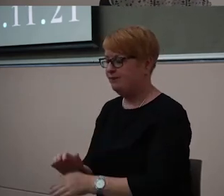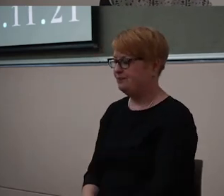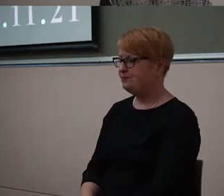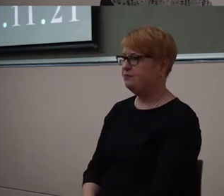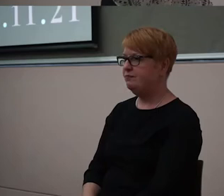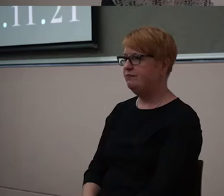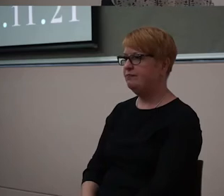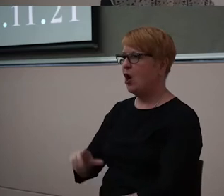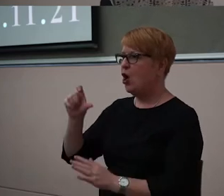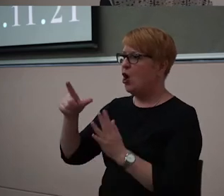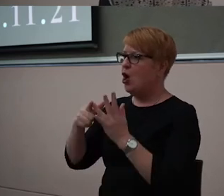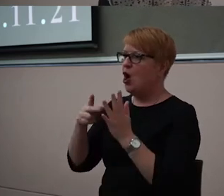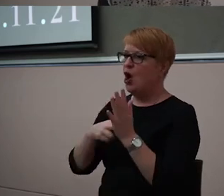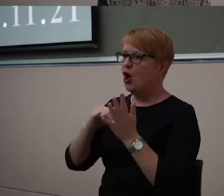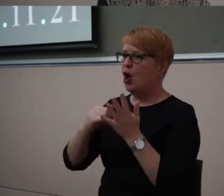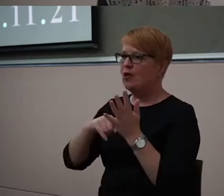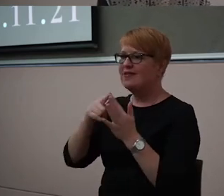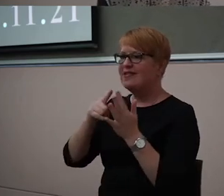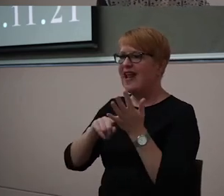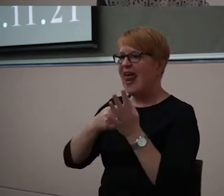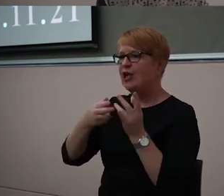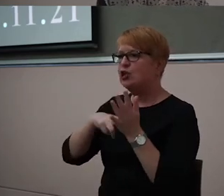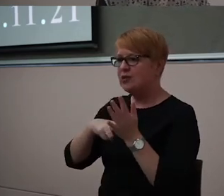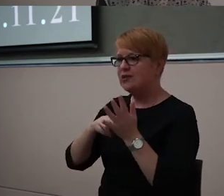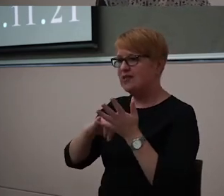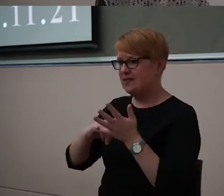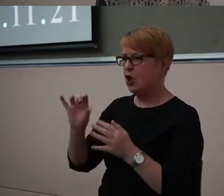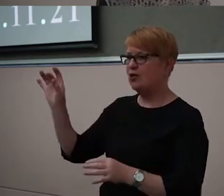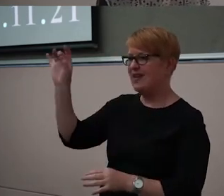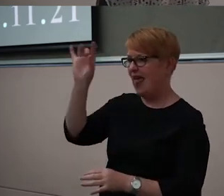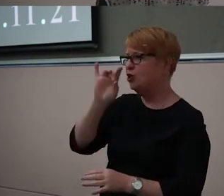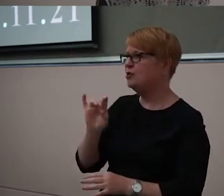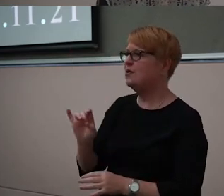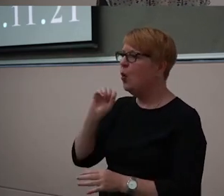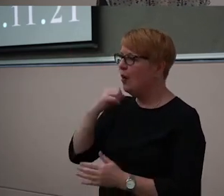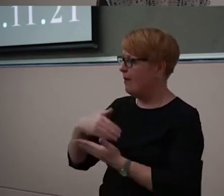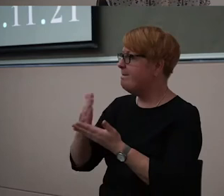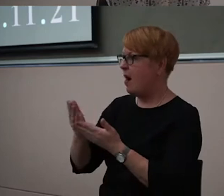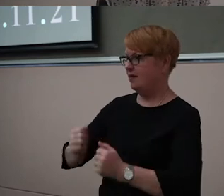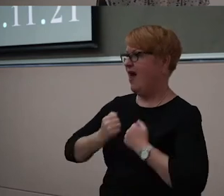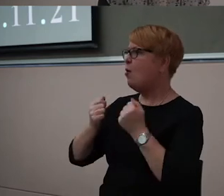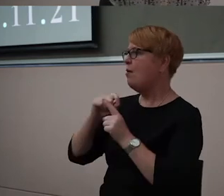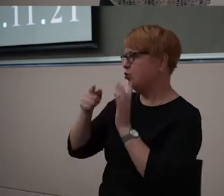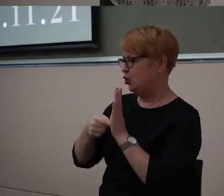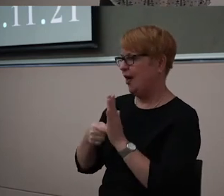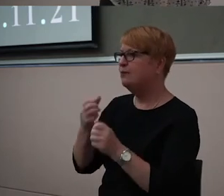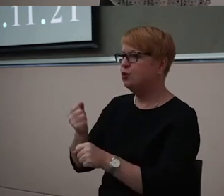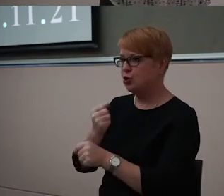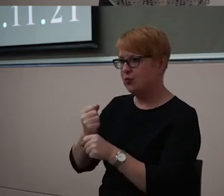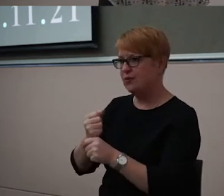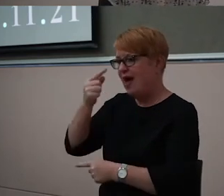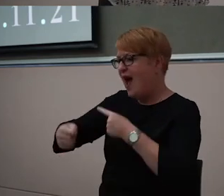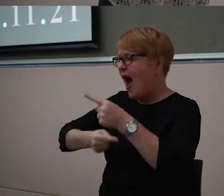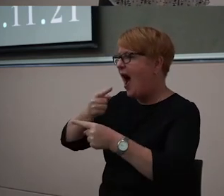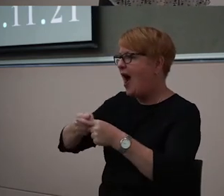Constellations is one of its programs that our project produces, which is an annual development